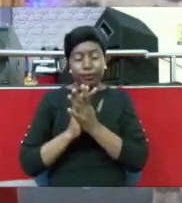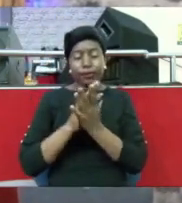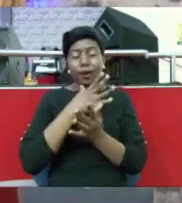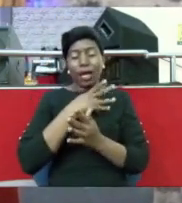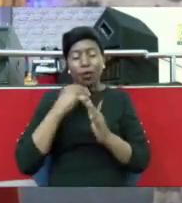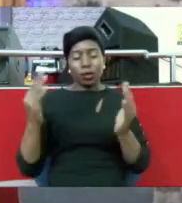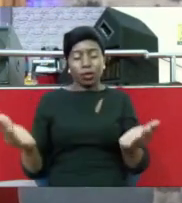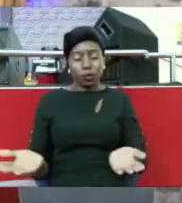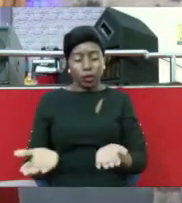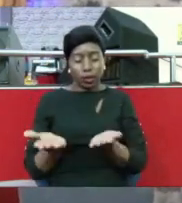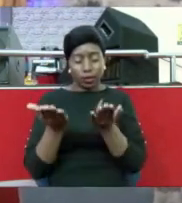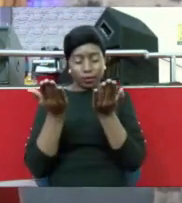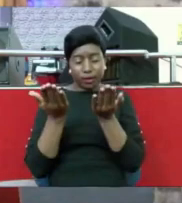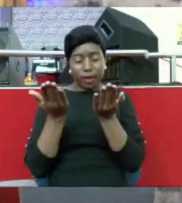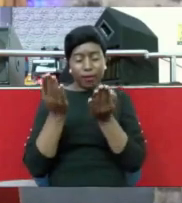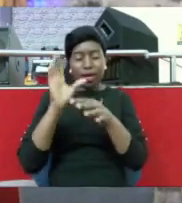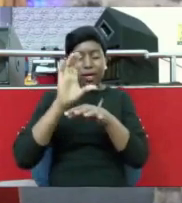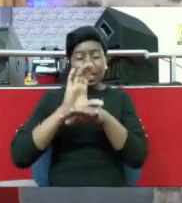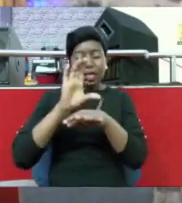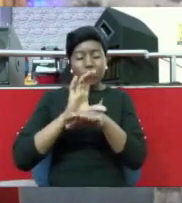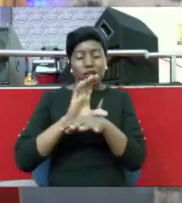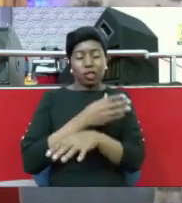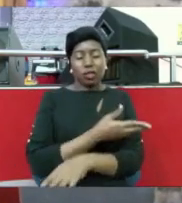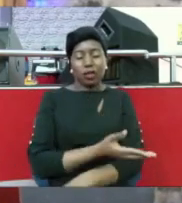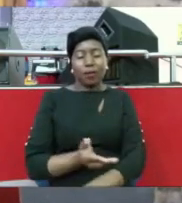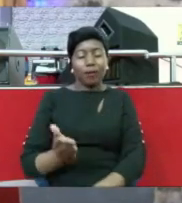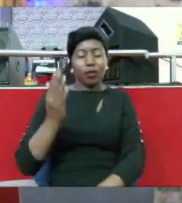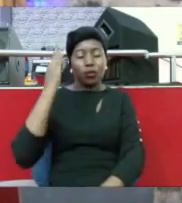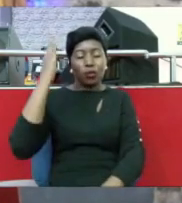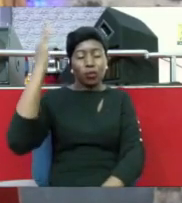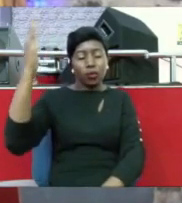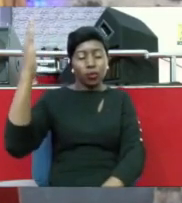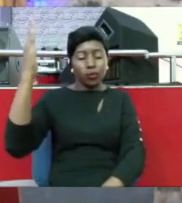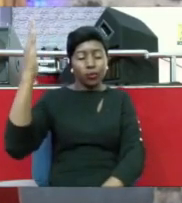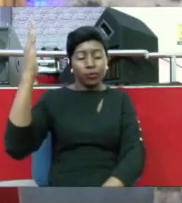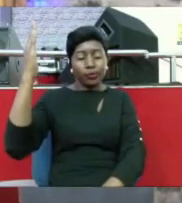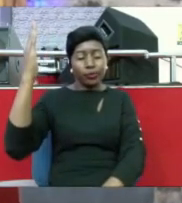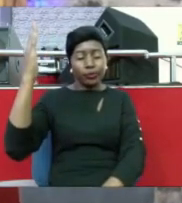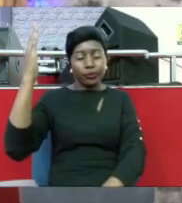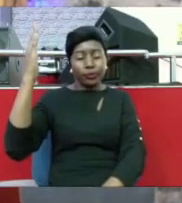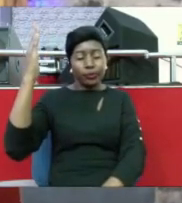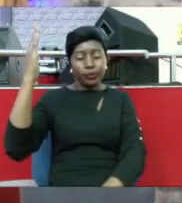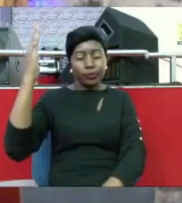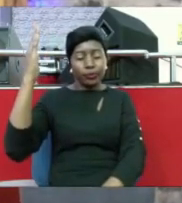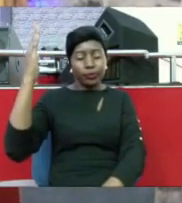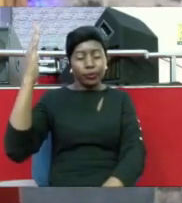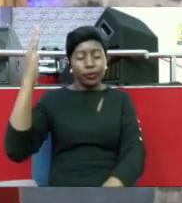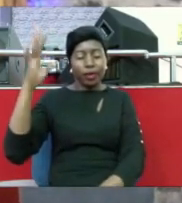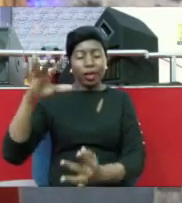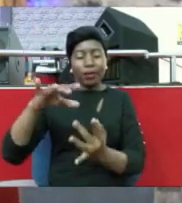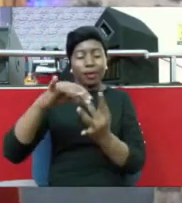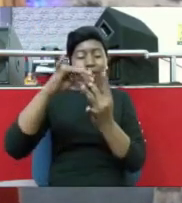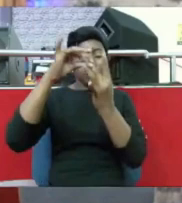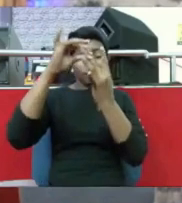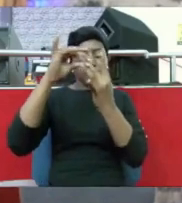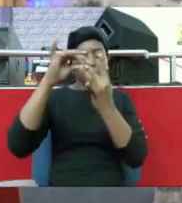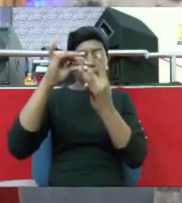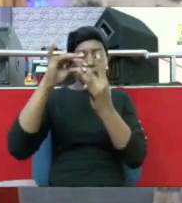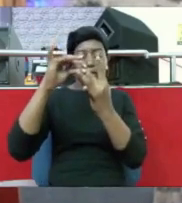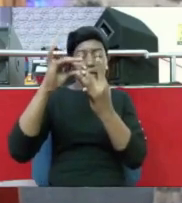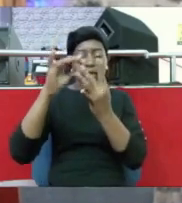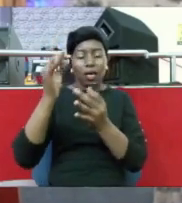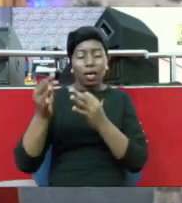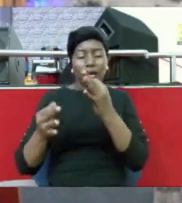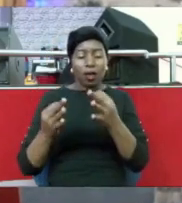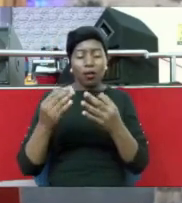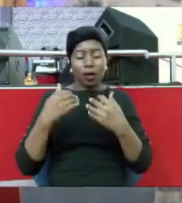lift up this church before you. Ningependa kuinua kanisa hili mbele zako. Especially if there are people that are still